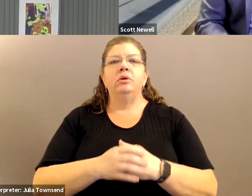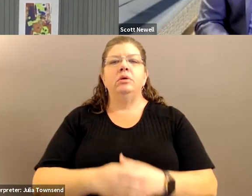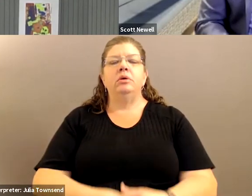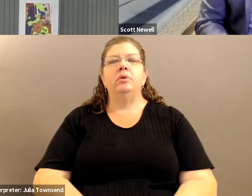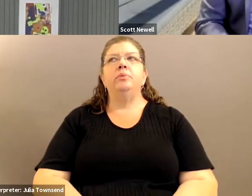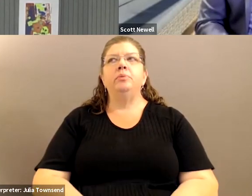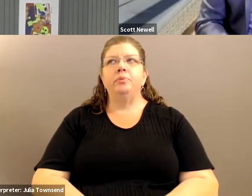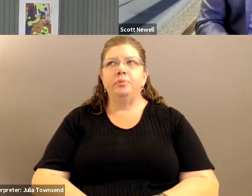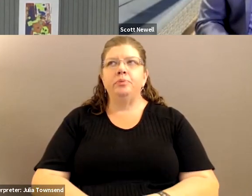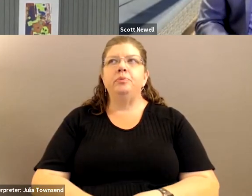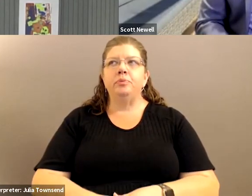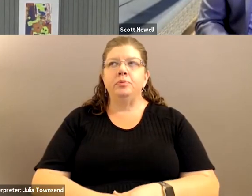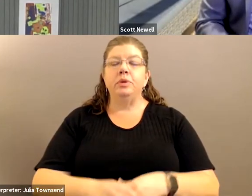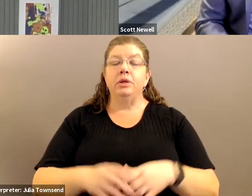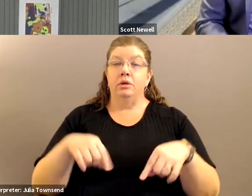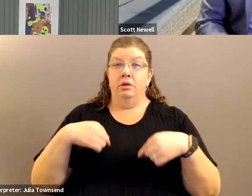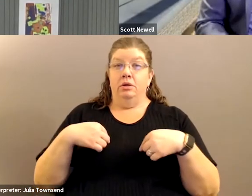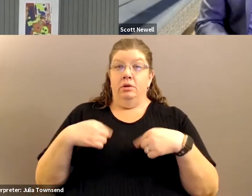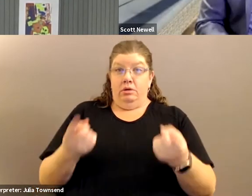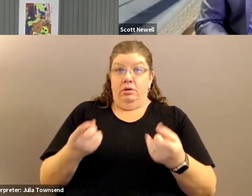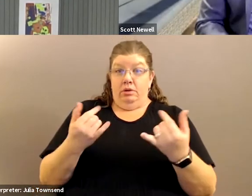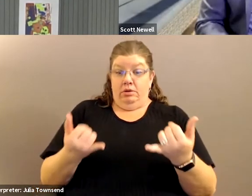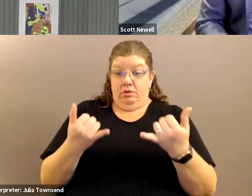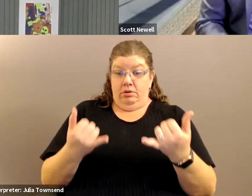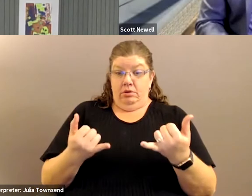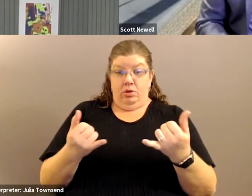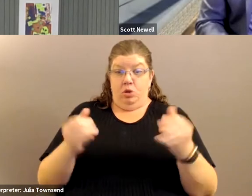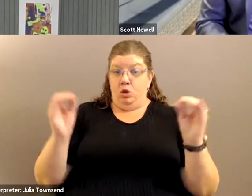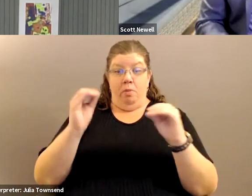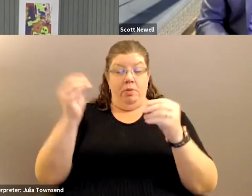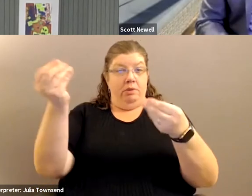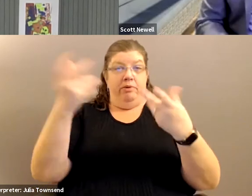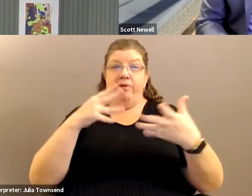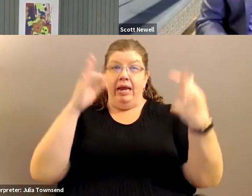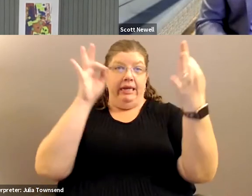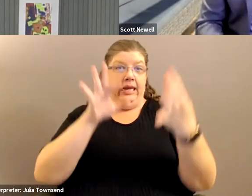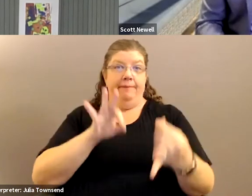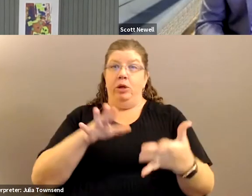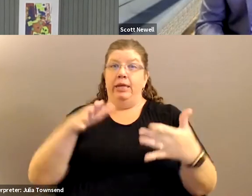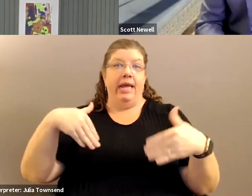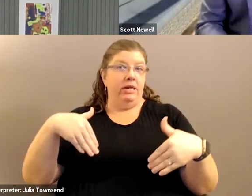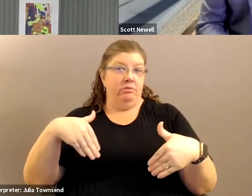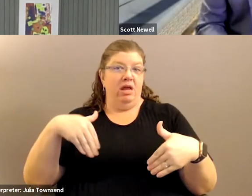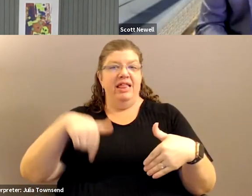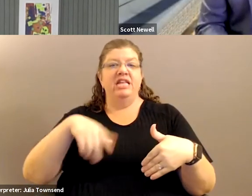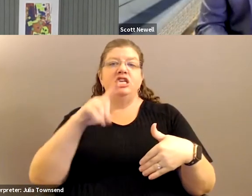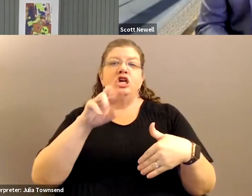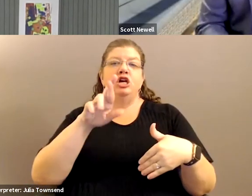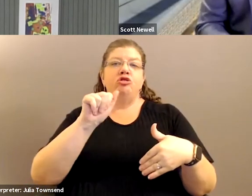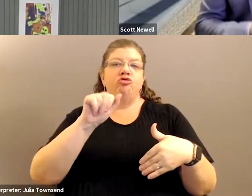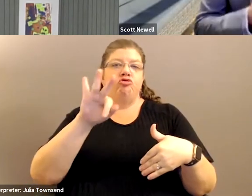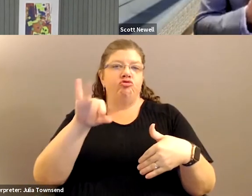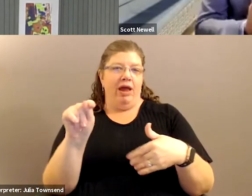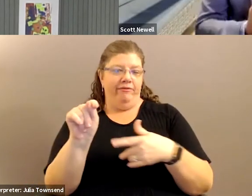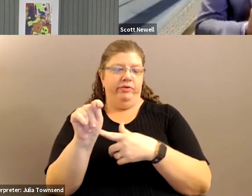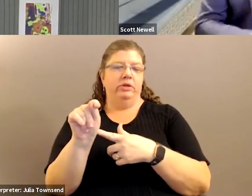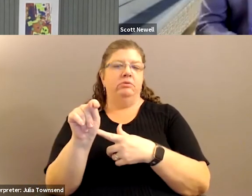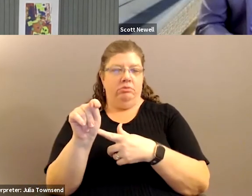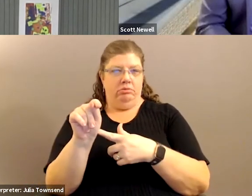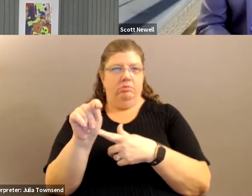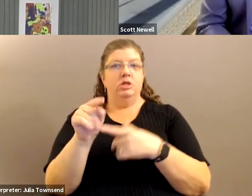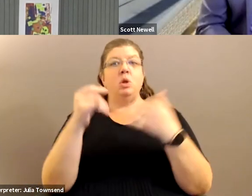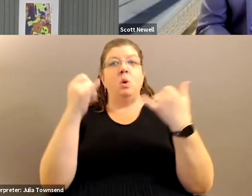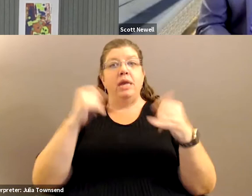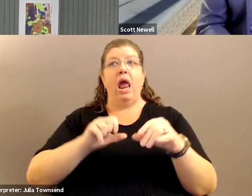so at this stage um nobody's provided input yet so this is a draft one and so they are now on the